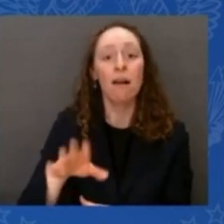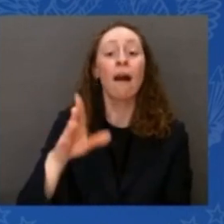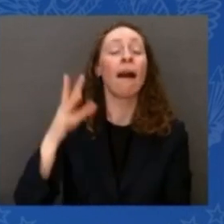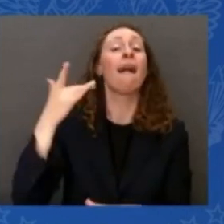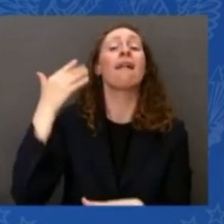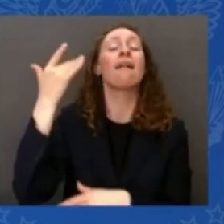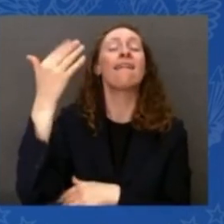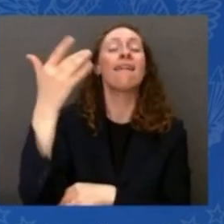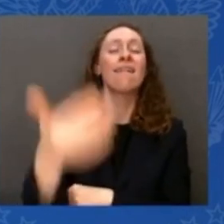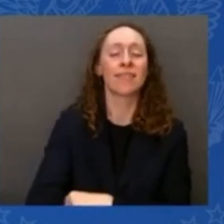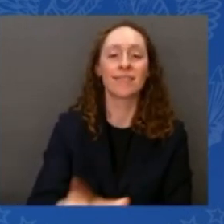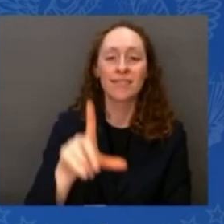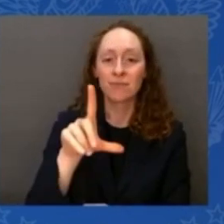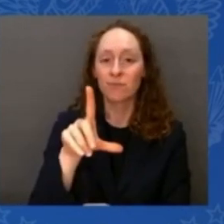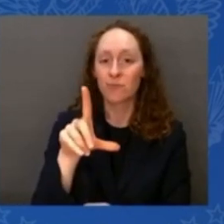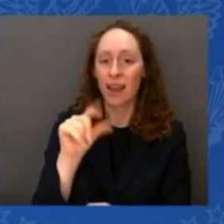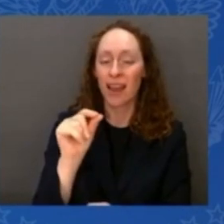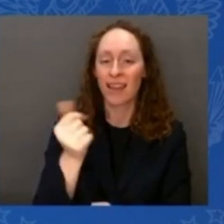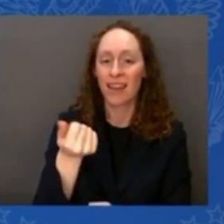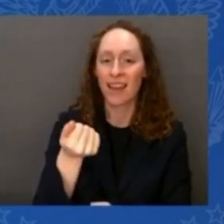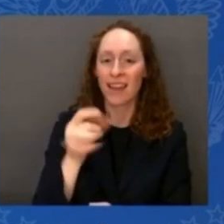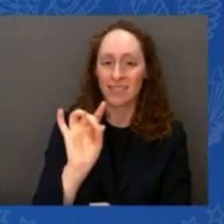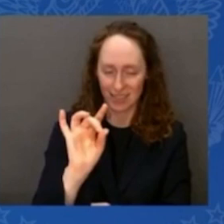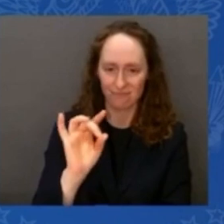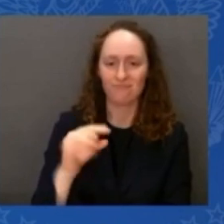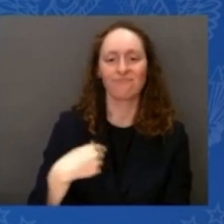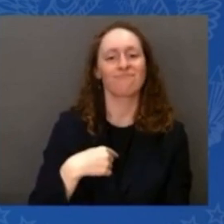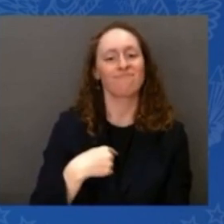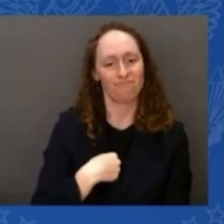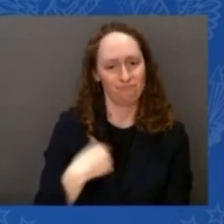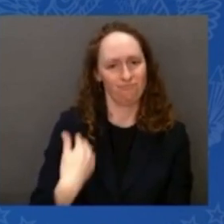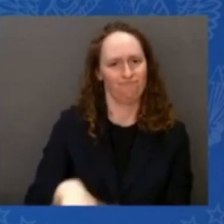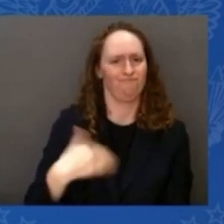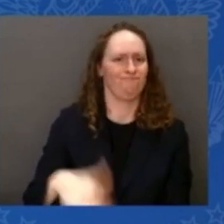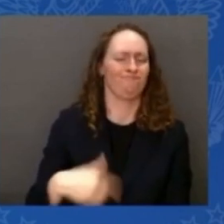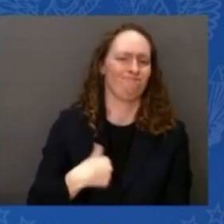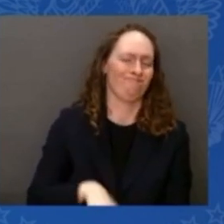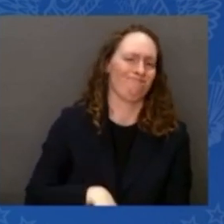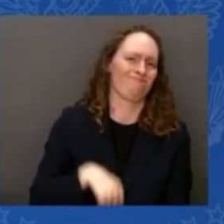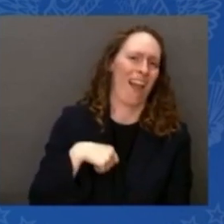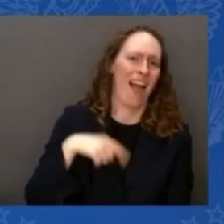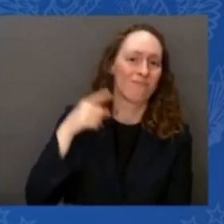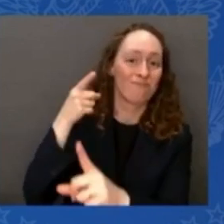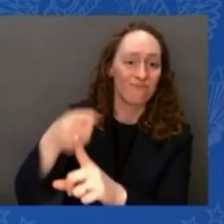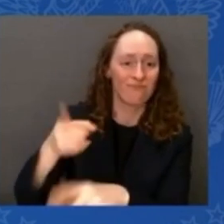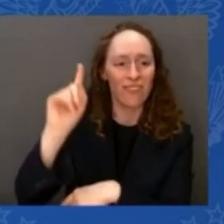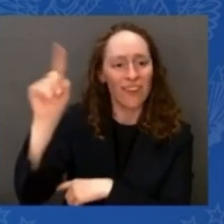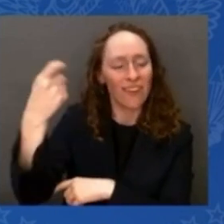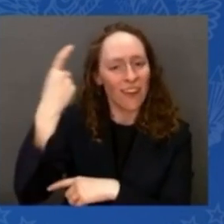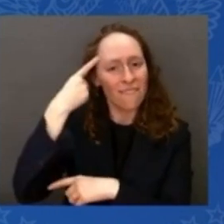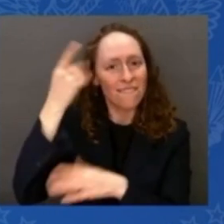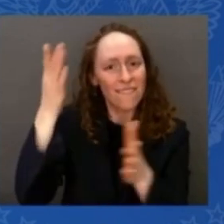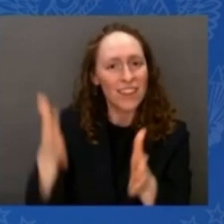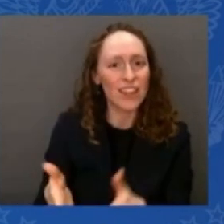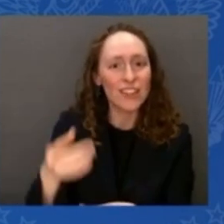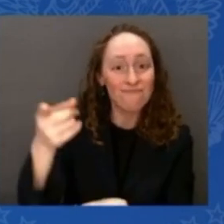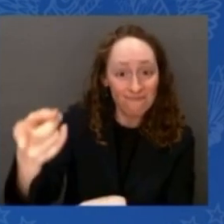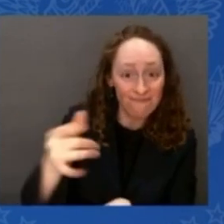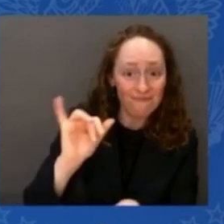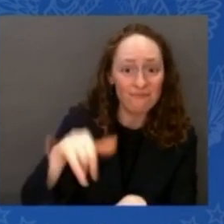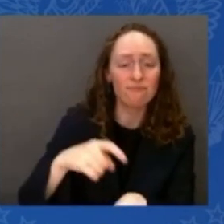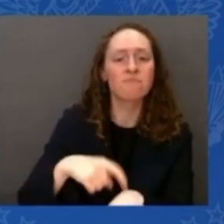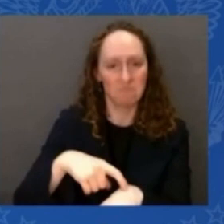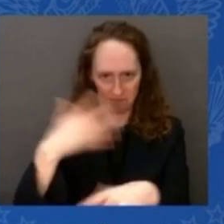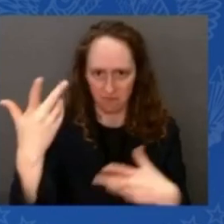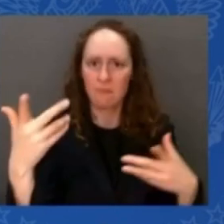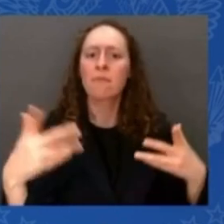Governor Northam was able to get Virginia involved in the Medicaid expansion program. Yes! Hundreds